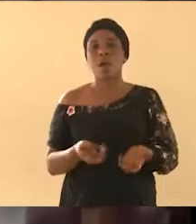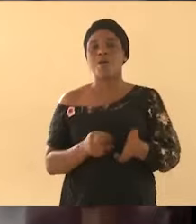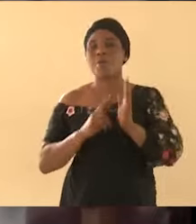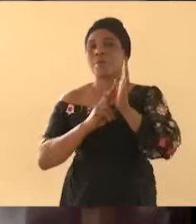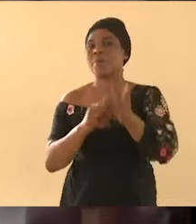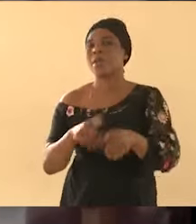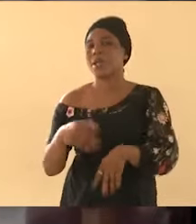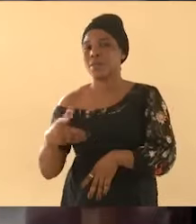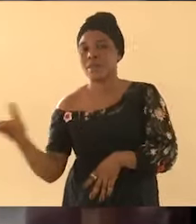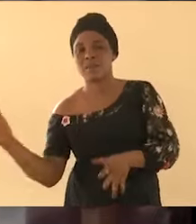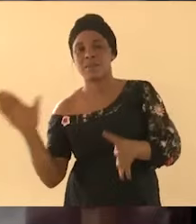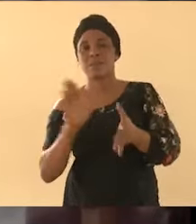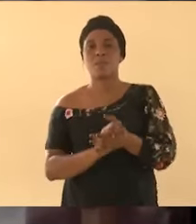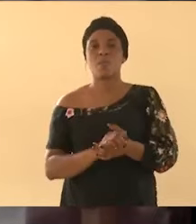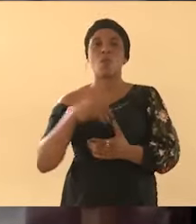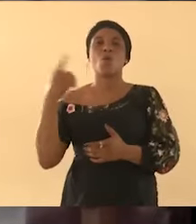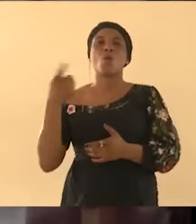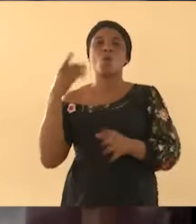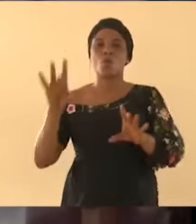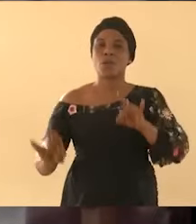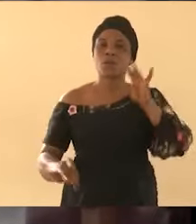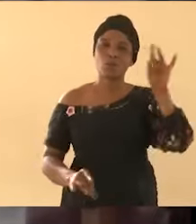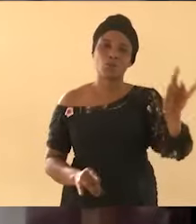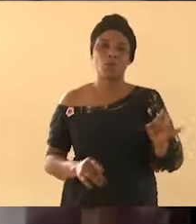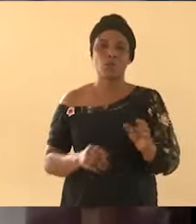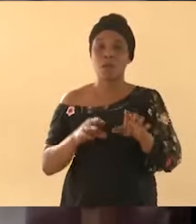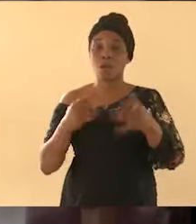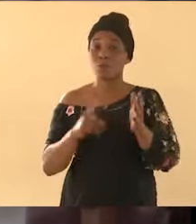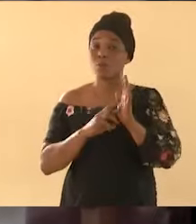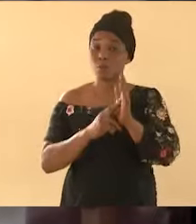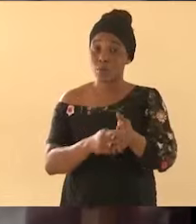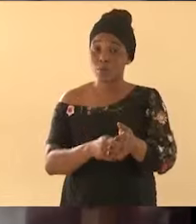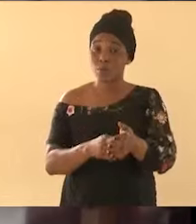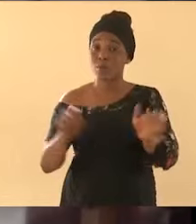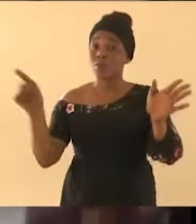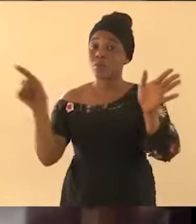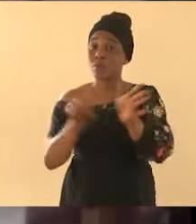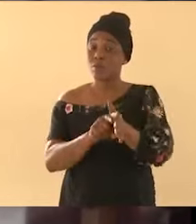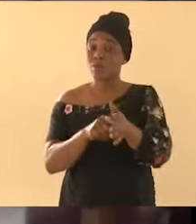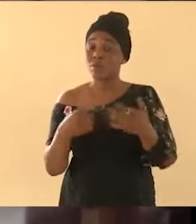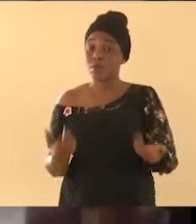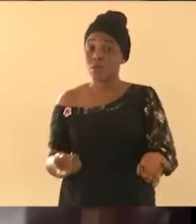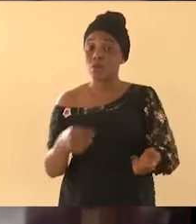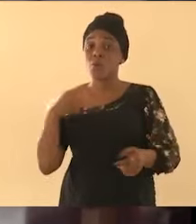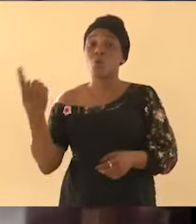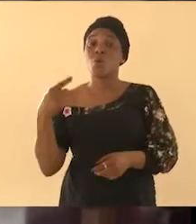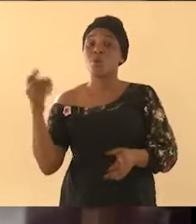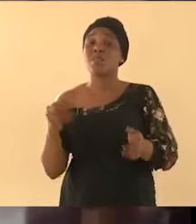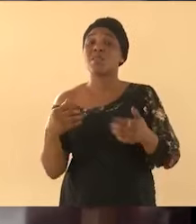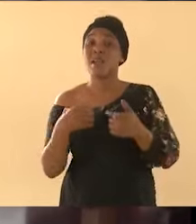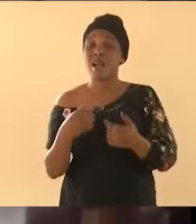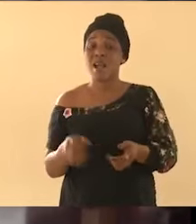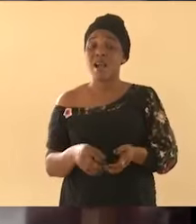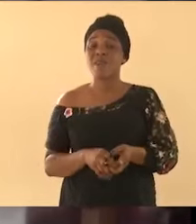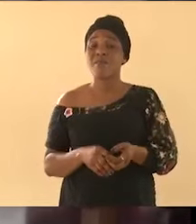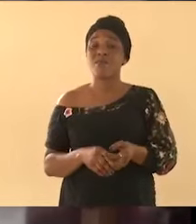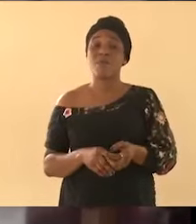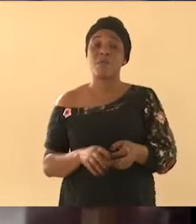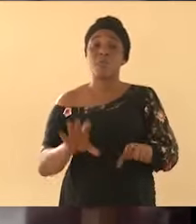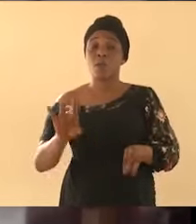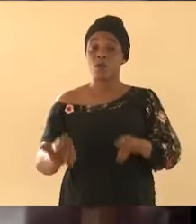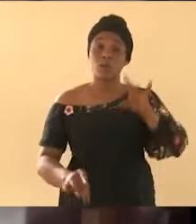have a choice in how you respond. You always choose your response. God forbid that you should be in a circumstance that you have no choice. You always